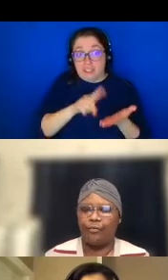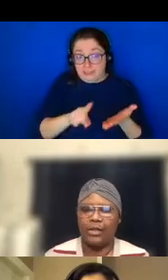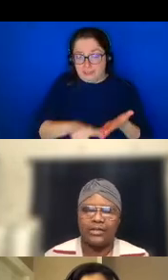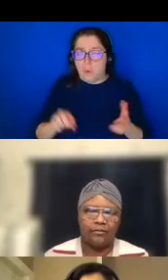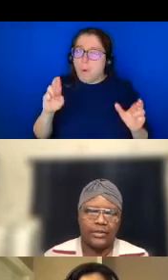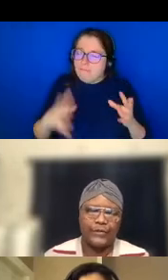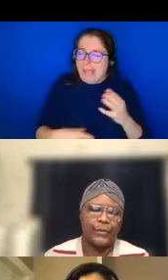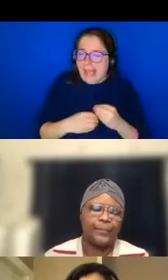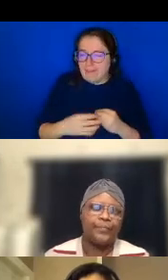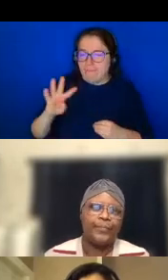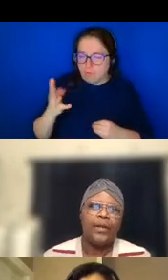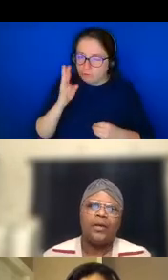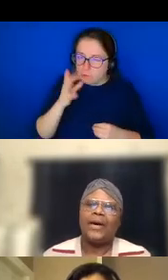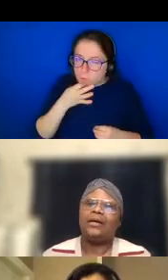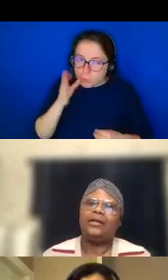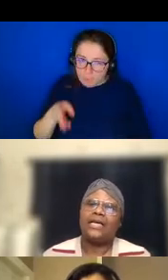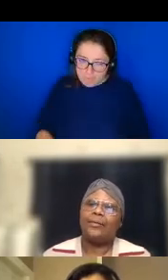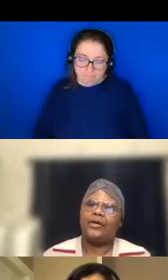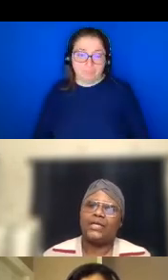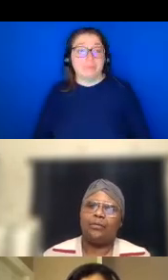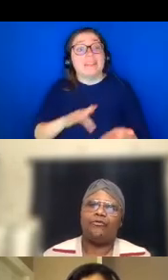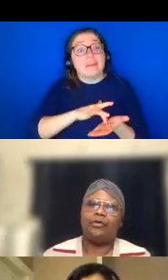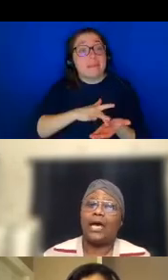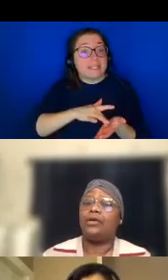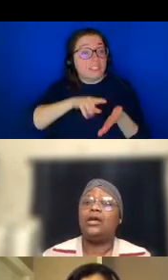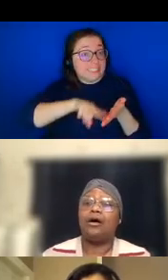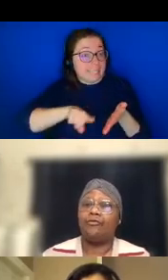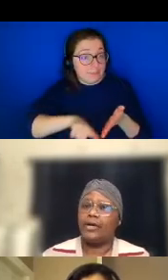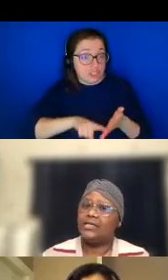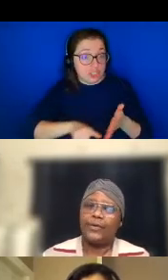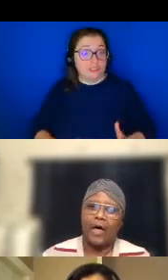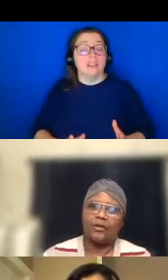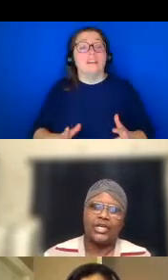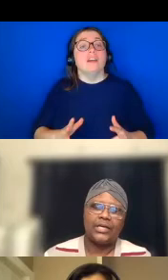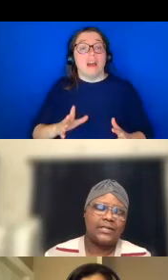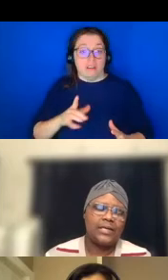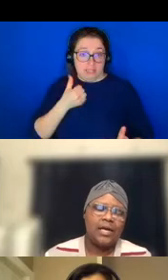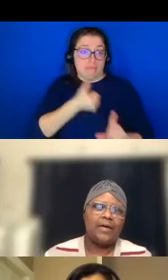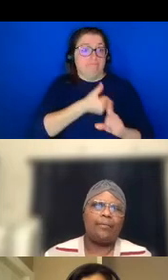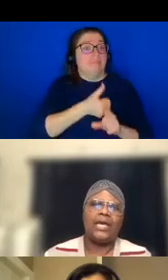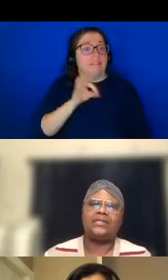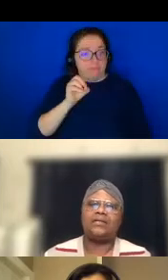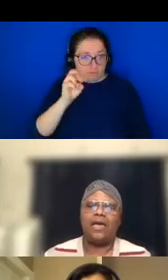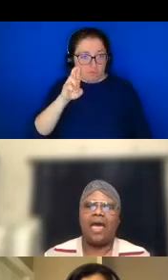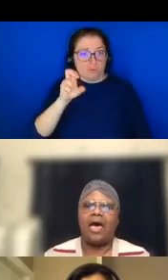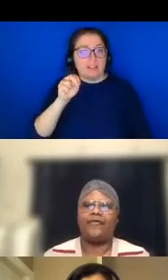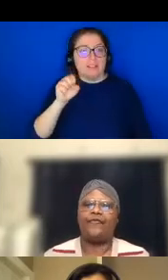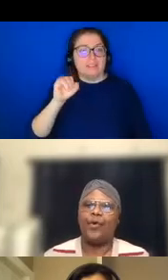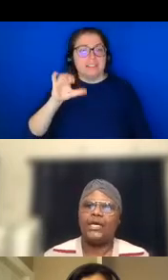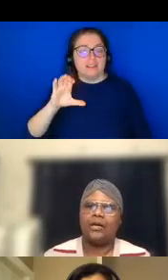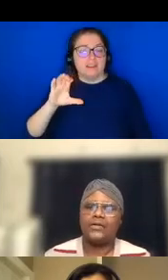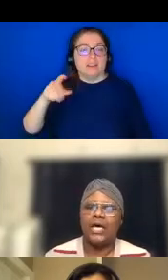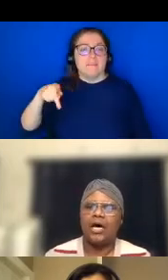4th relatively soon. The medical examiners in Monroe County are forensic pathologists. That means they have